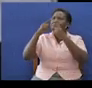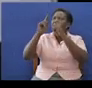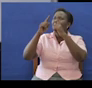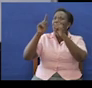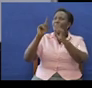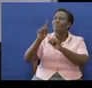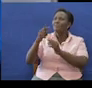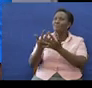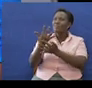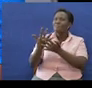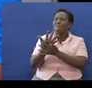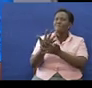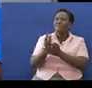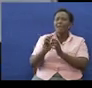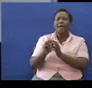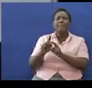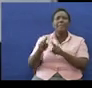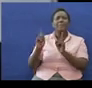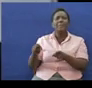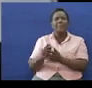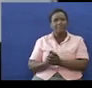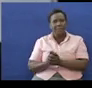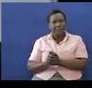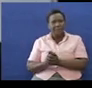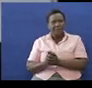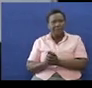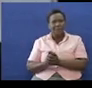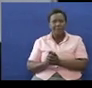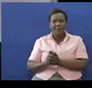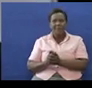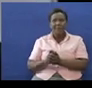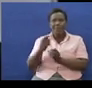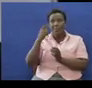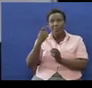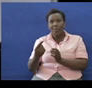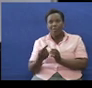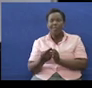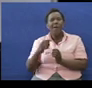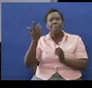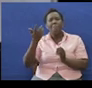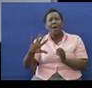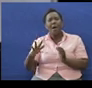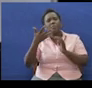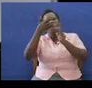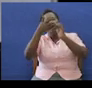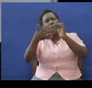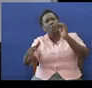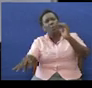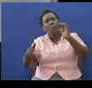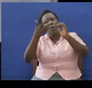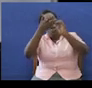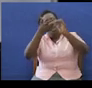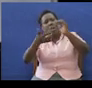Mount Kilimanjaro, whereby you'll find that around area Kilimanjaro, around Kilimanjaro itself, there is